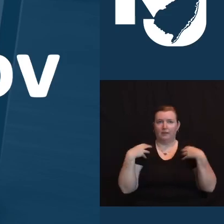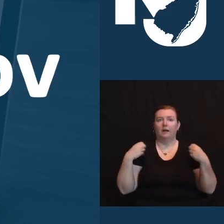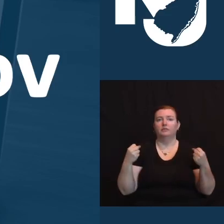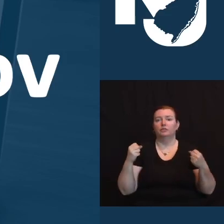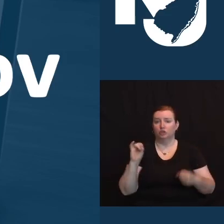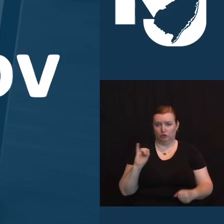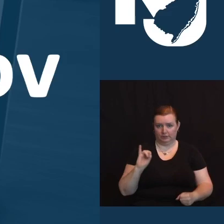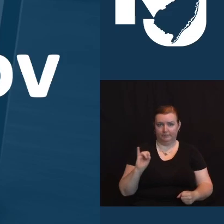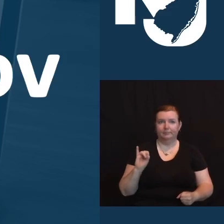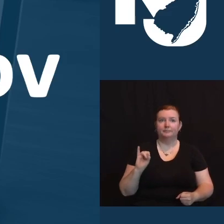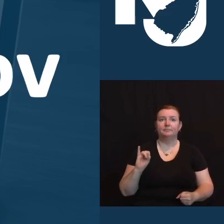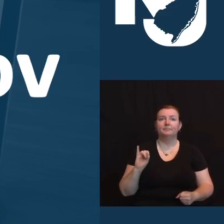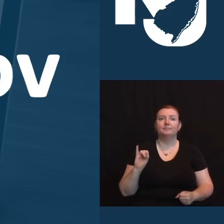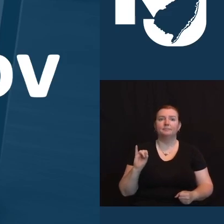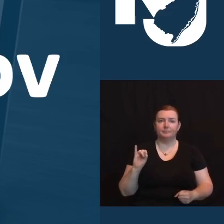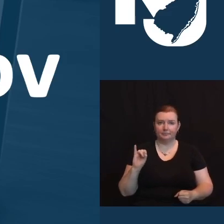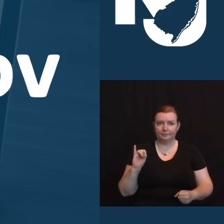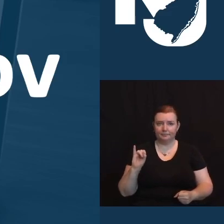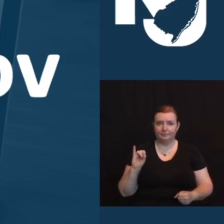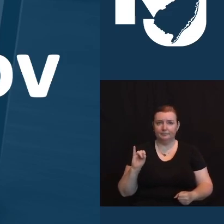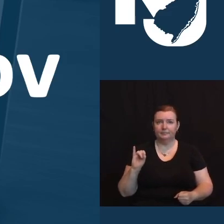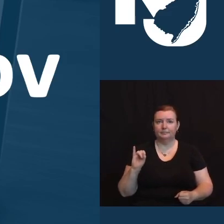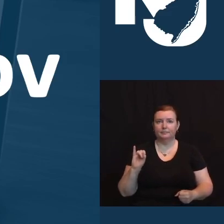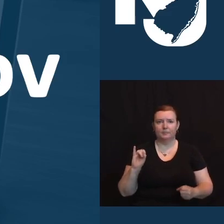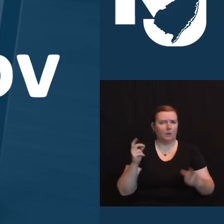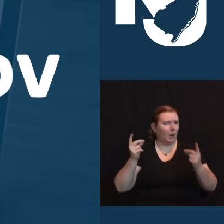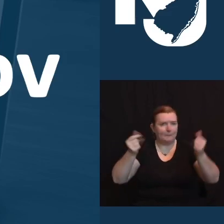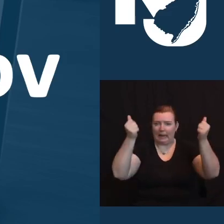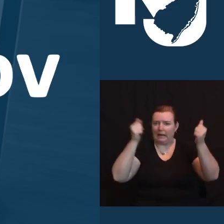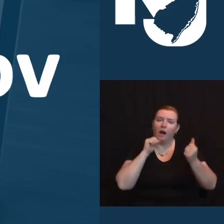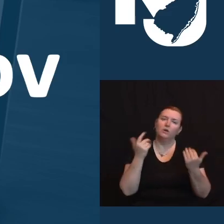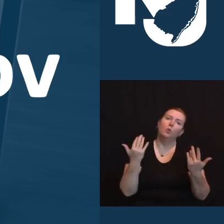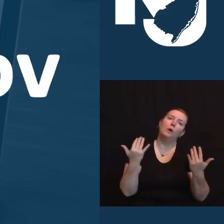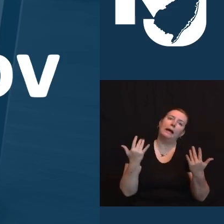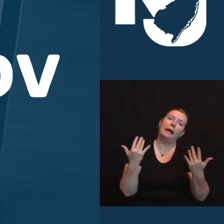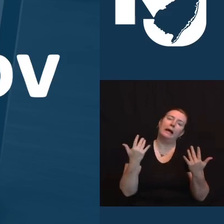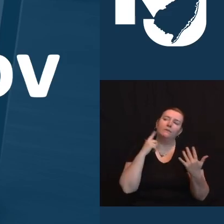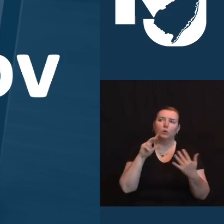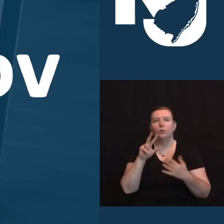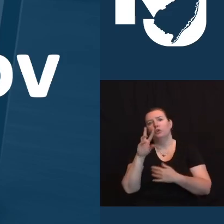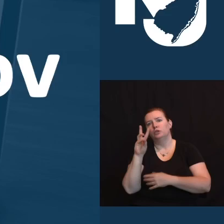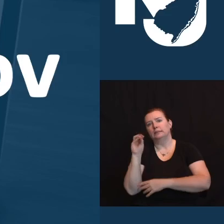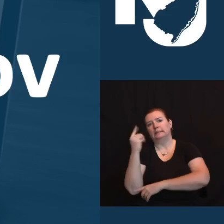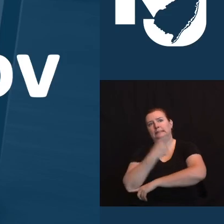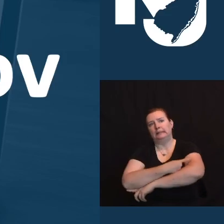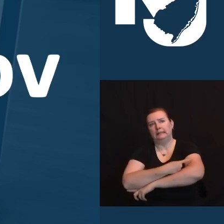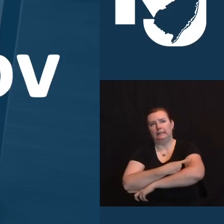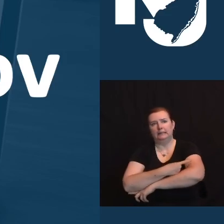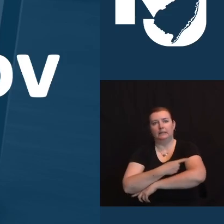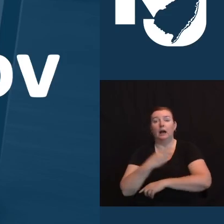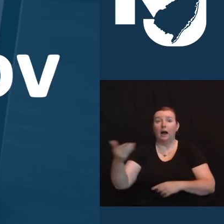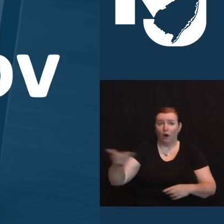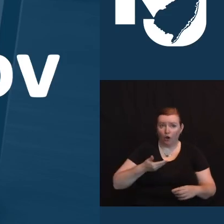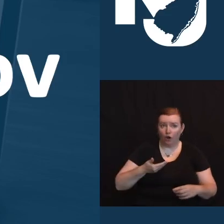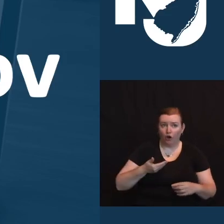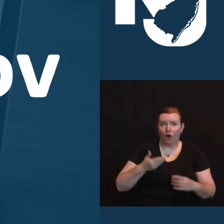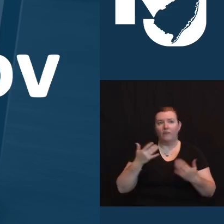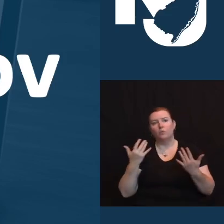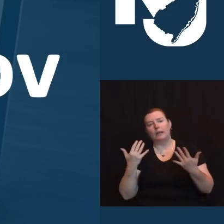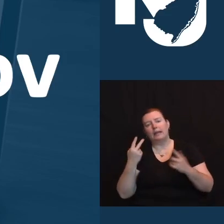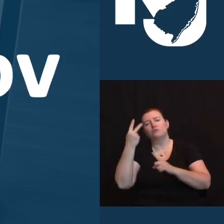the 60-day waiting period was waived only for public employees hired specifically in response to the COVID-19